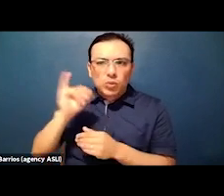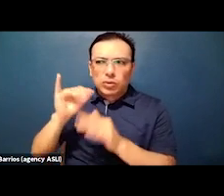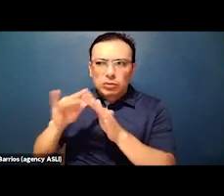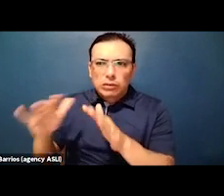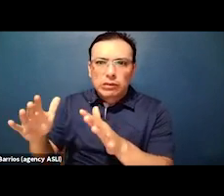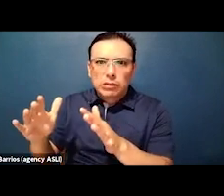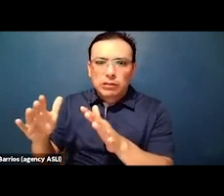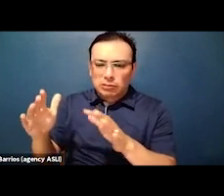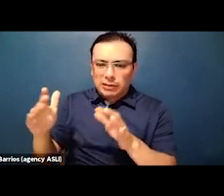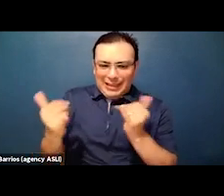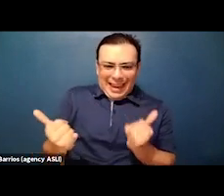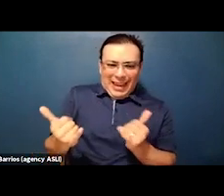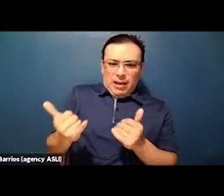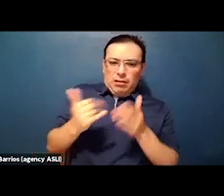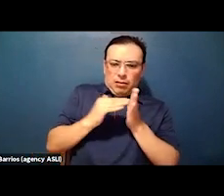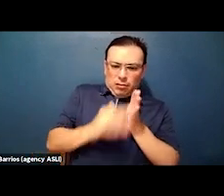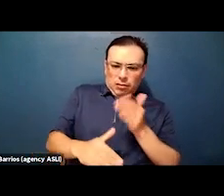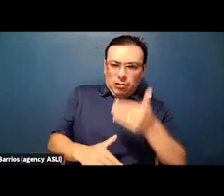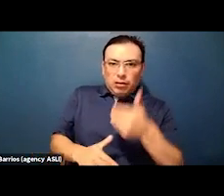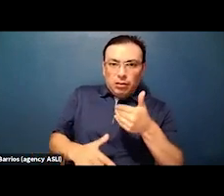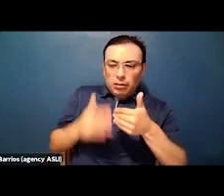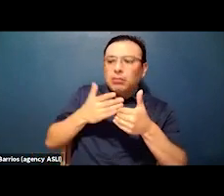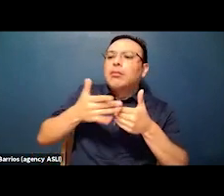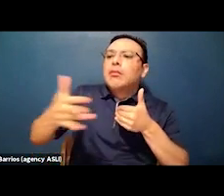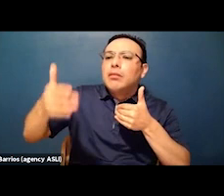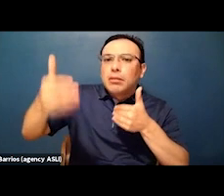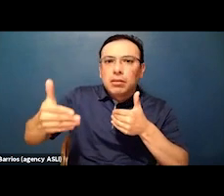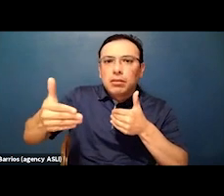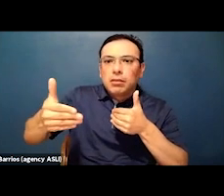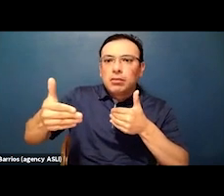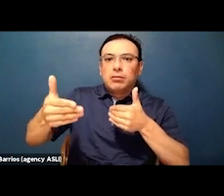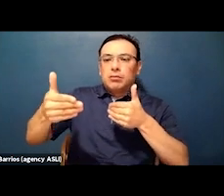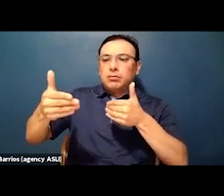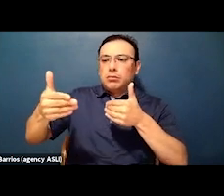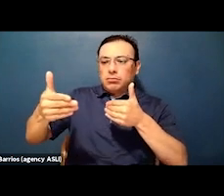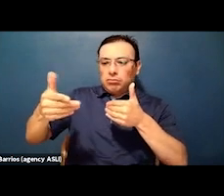break situation for somebody who relies on care.